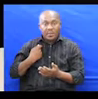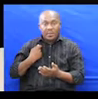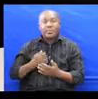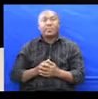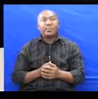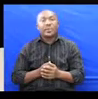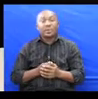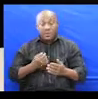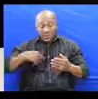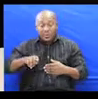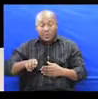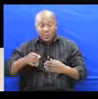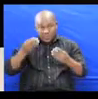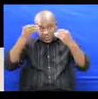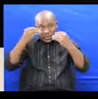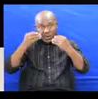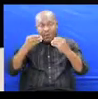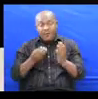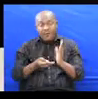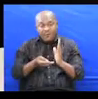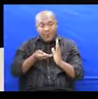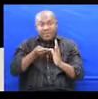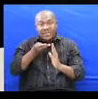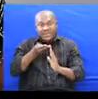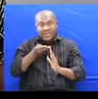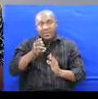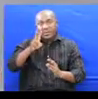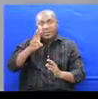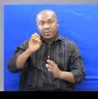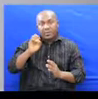to learn about the volumetric analysis today.